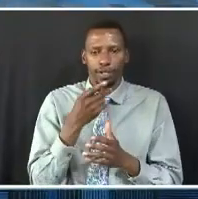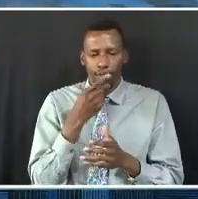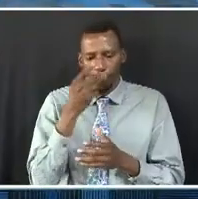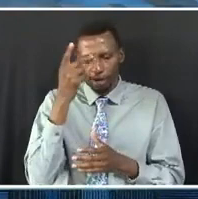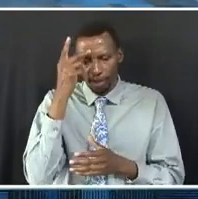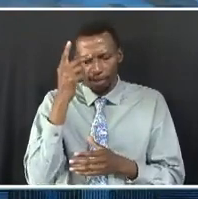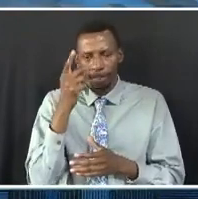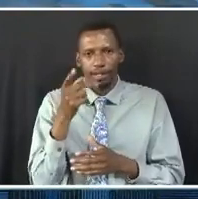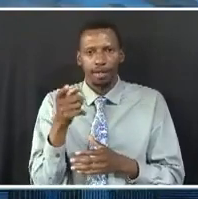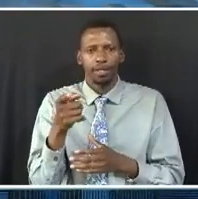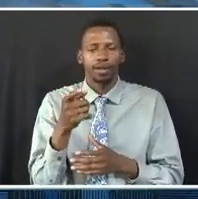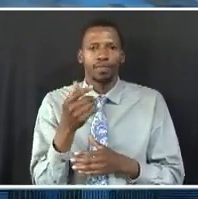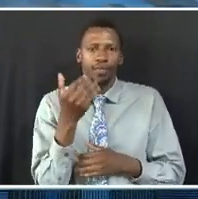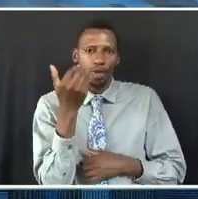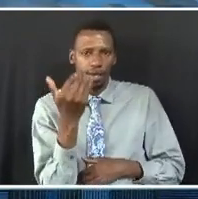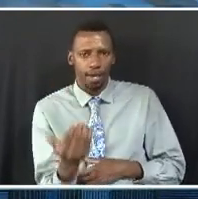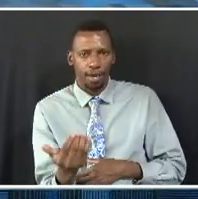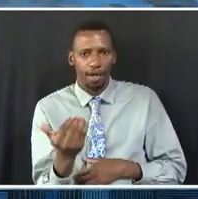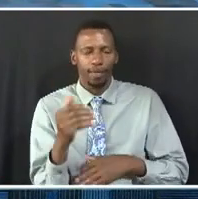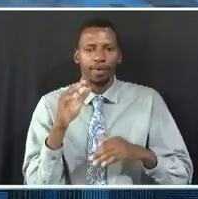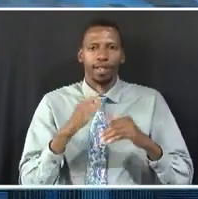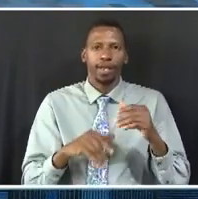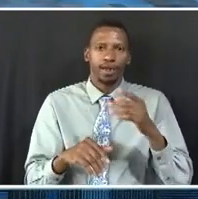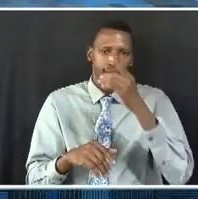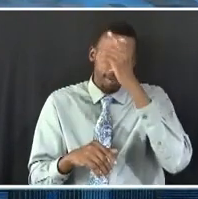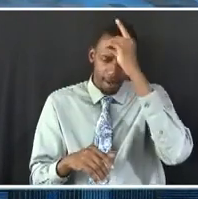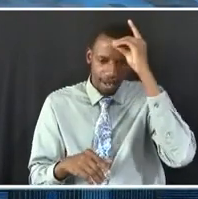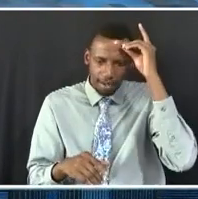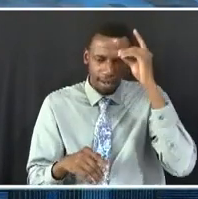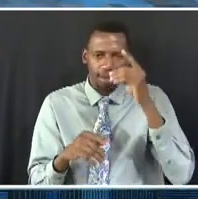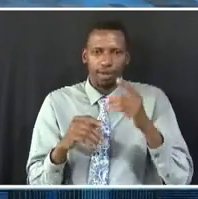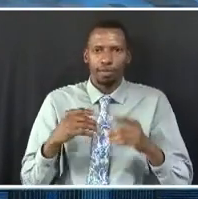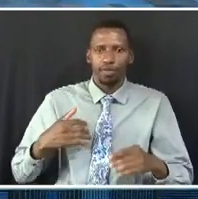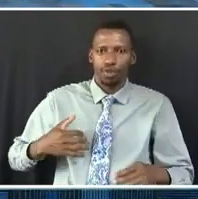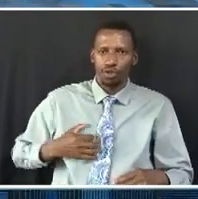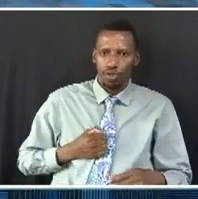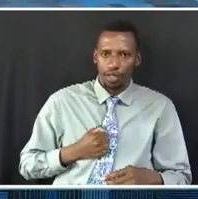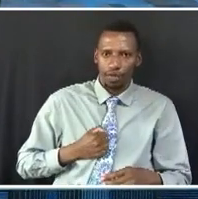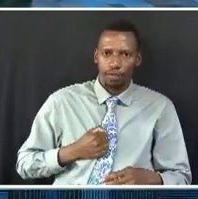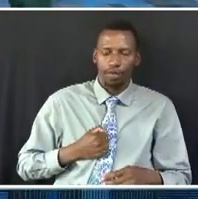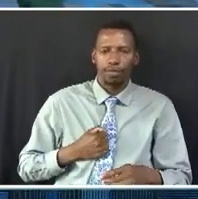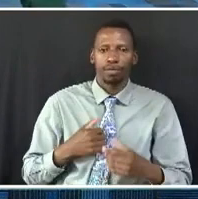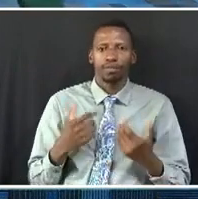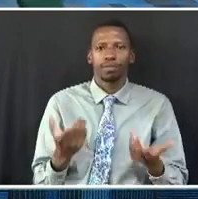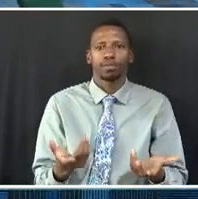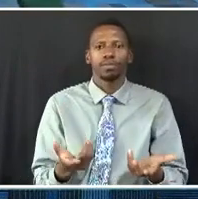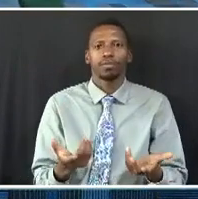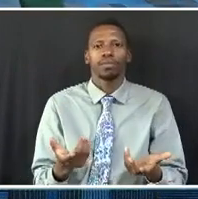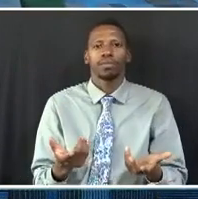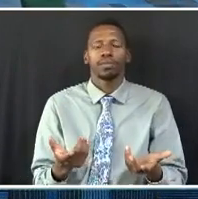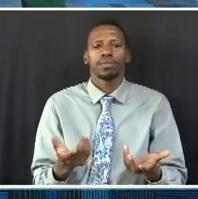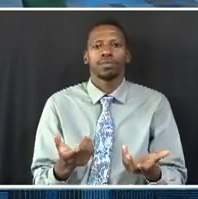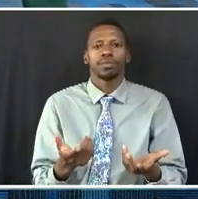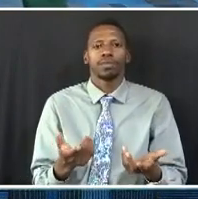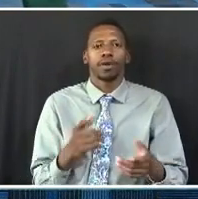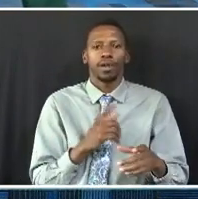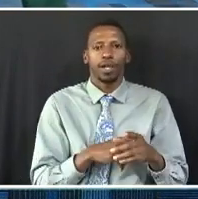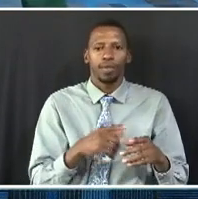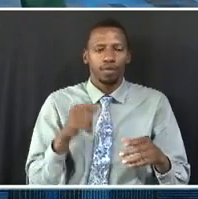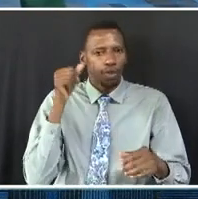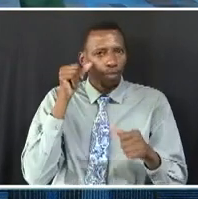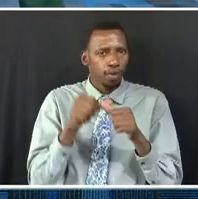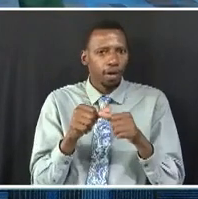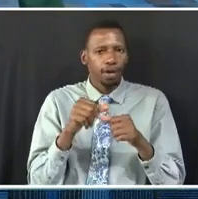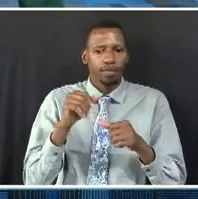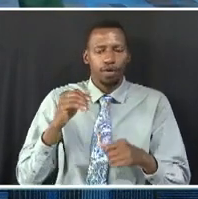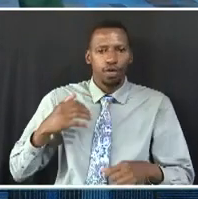much younger than Daniel, than Joseph, when they went into captivity. You remember Joseph went into